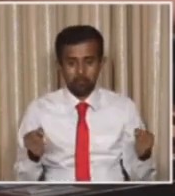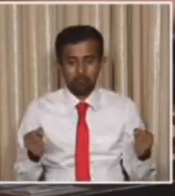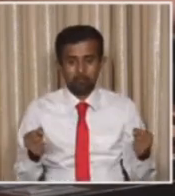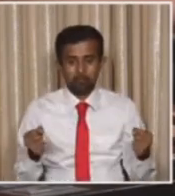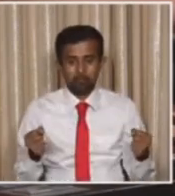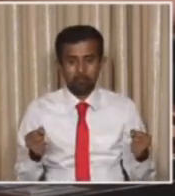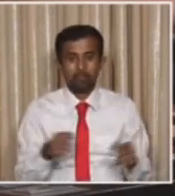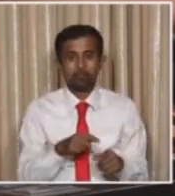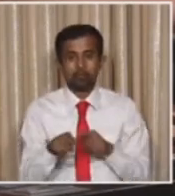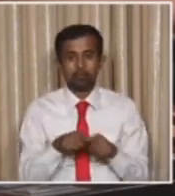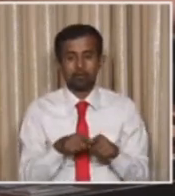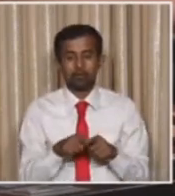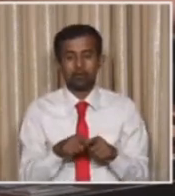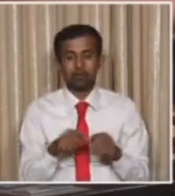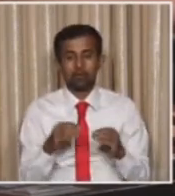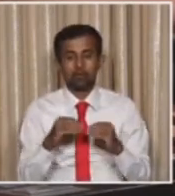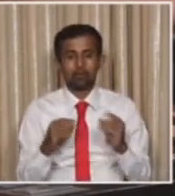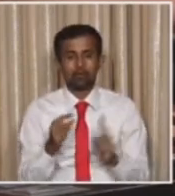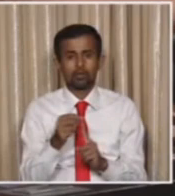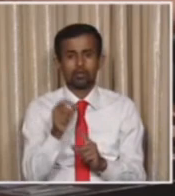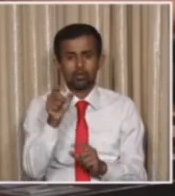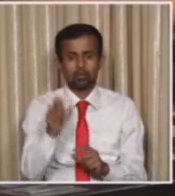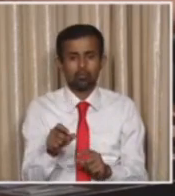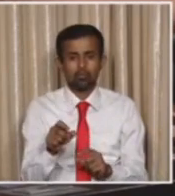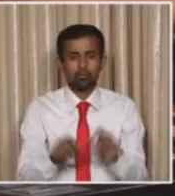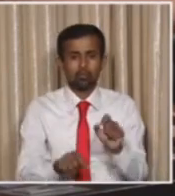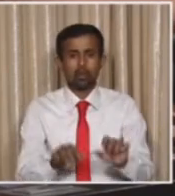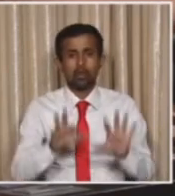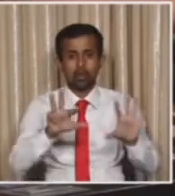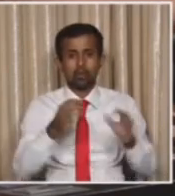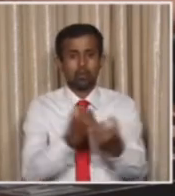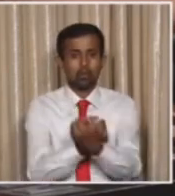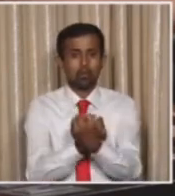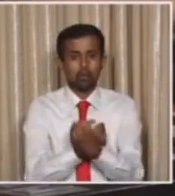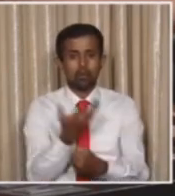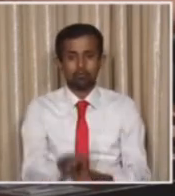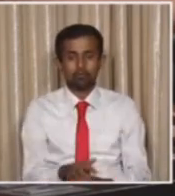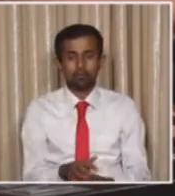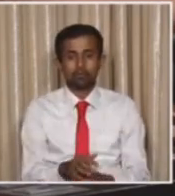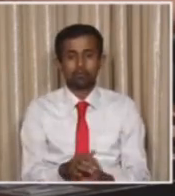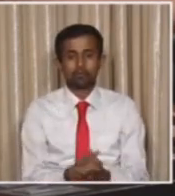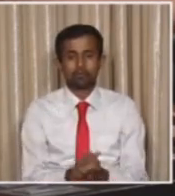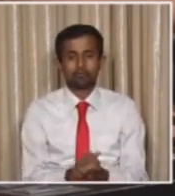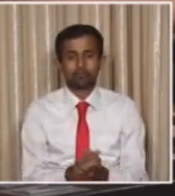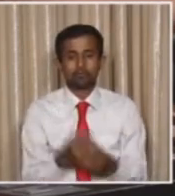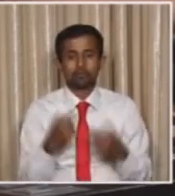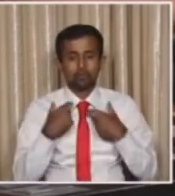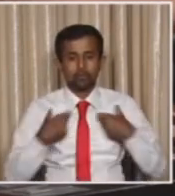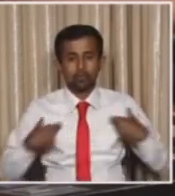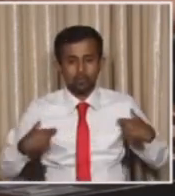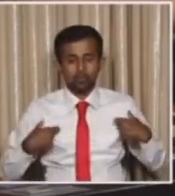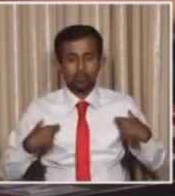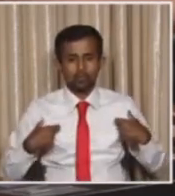nine individuals that included an attorney at law, Mr. Sugash,